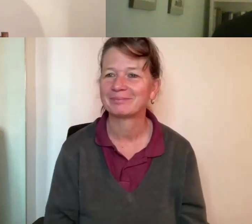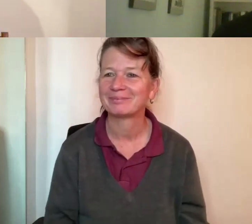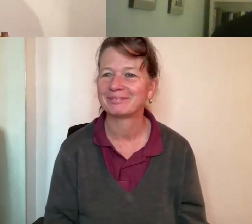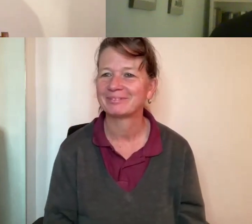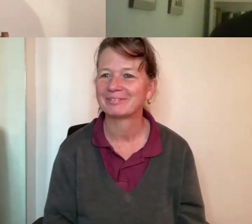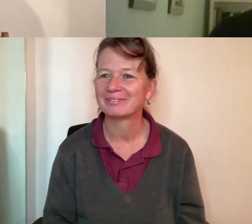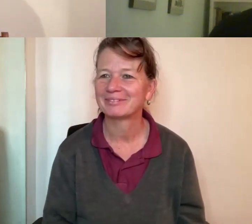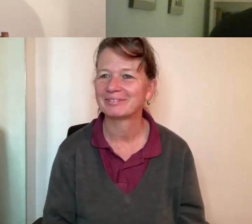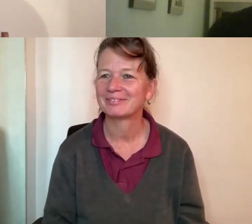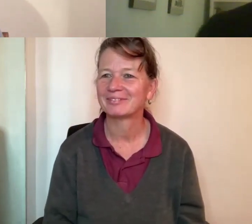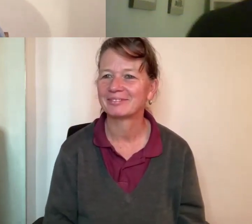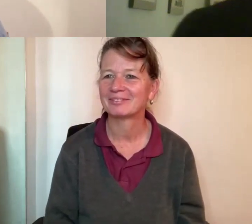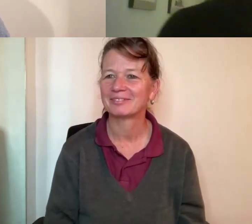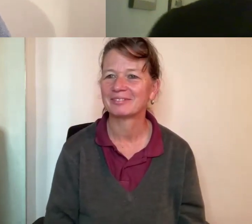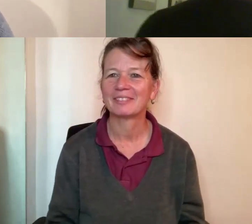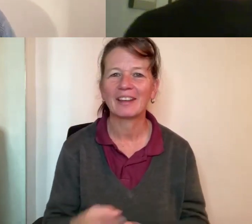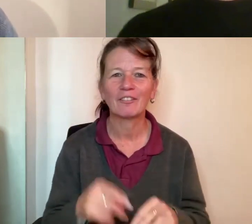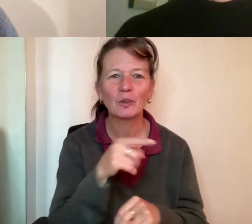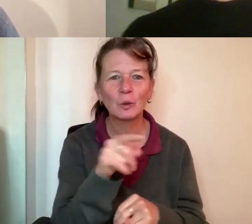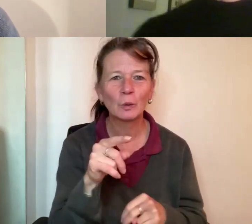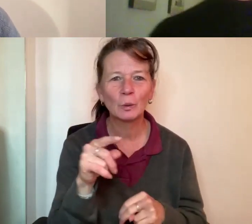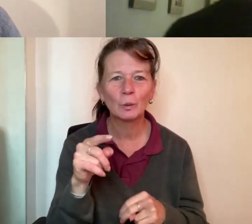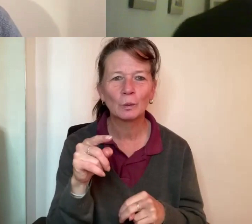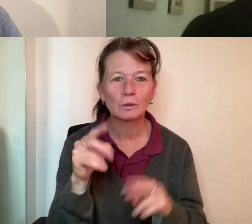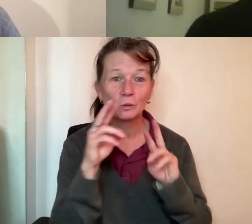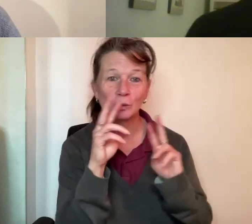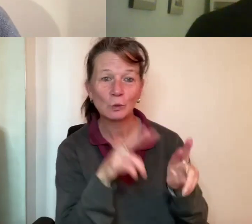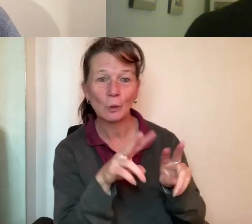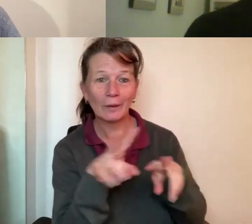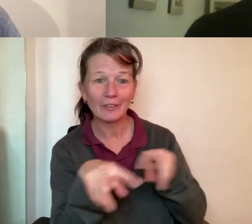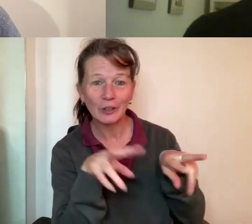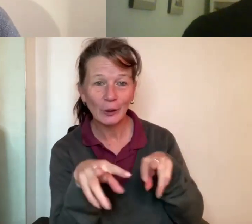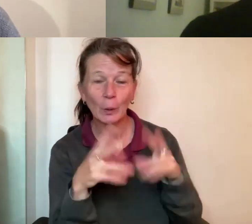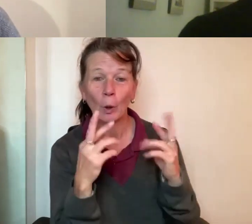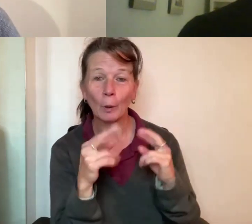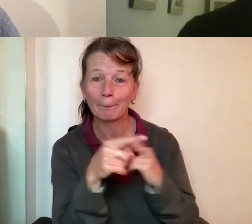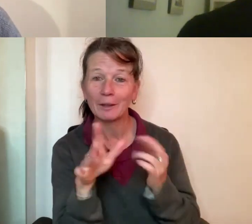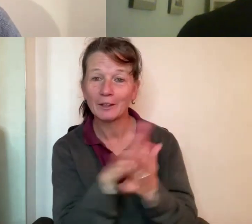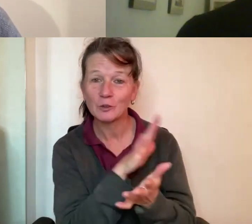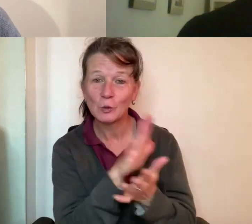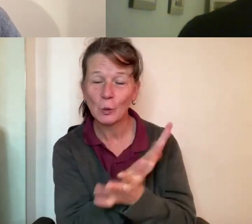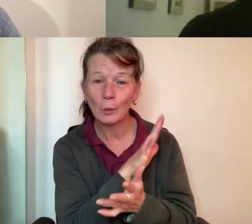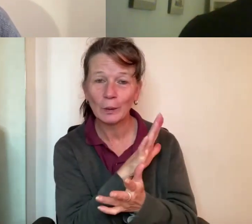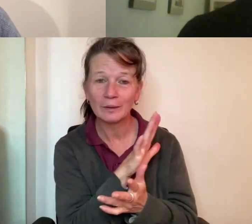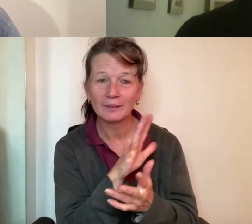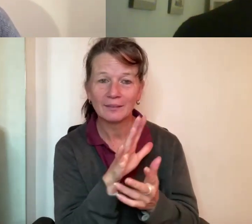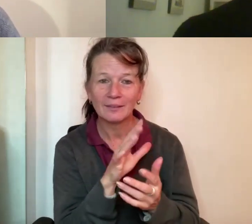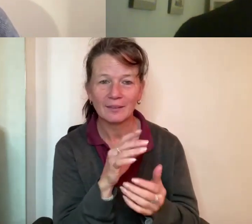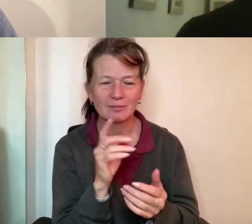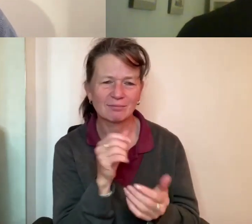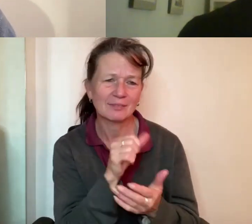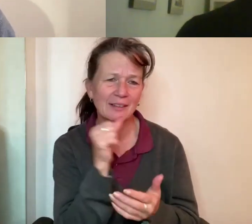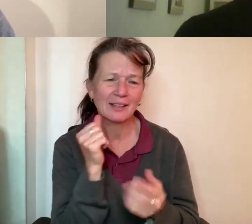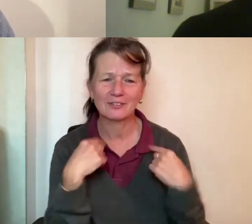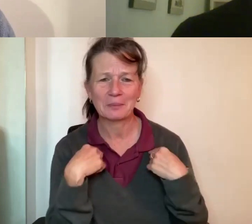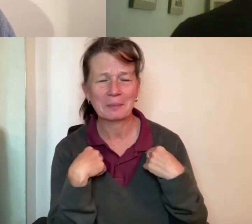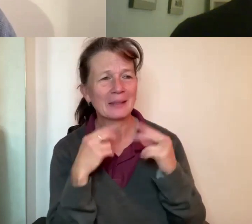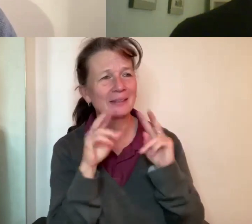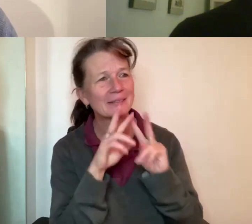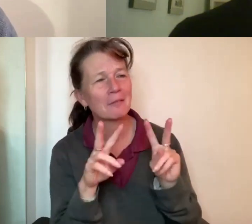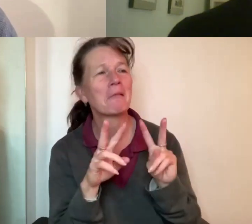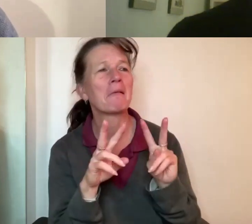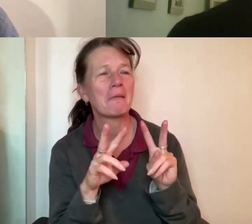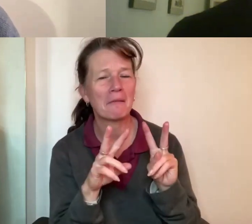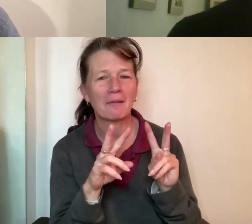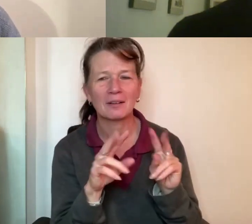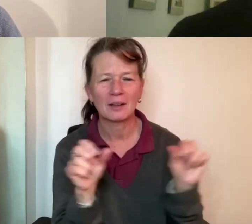And for those of you who saw it, I hope you enjoyed the video highlights of both. It was very nice for me at the end there to see